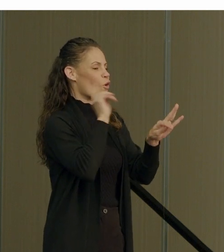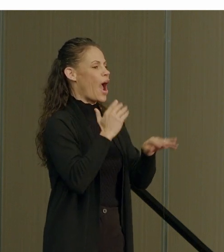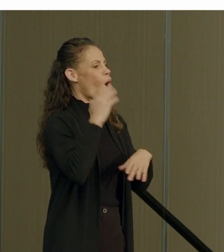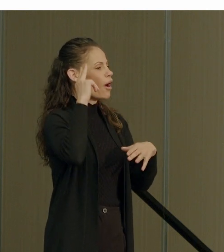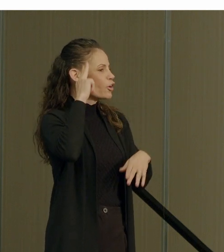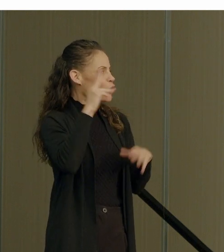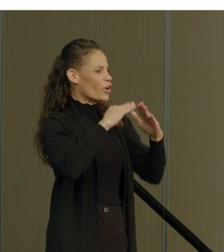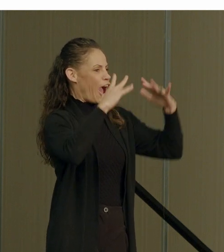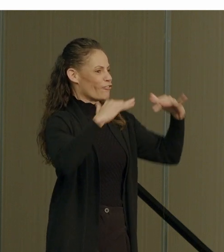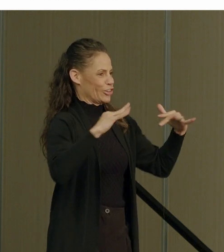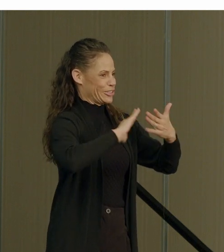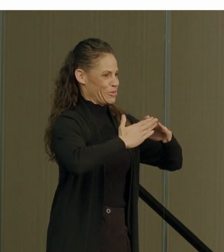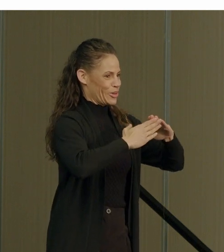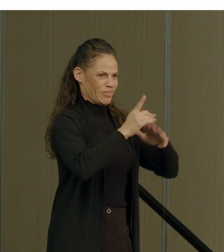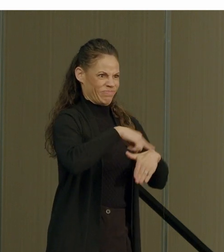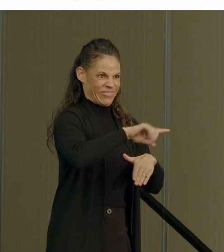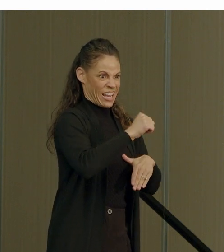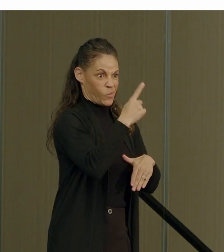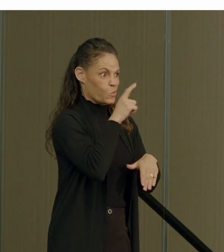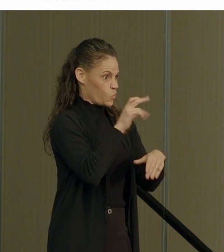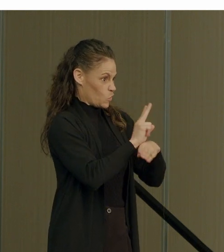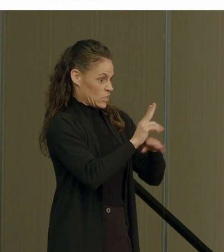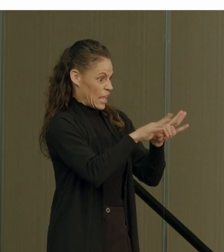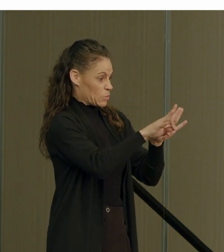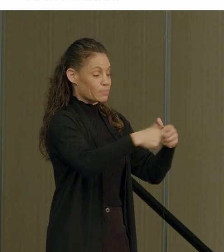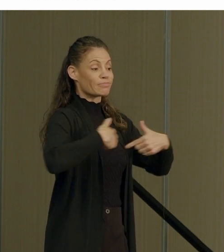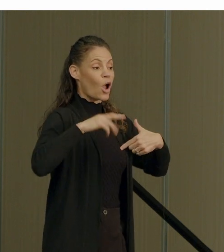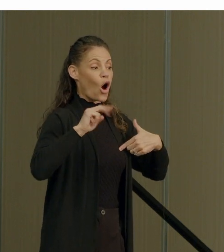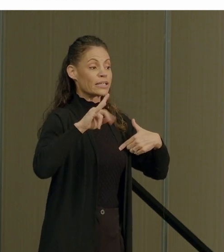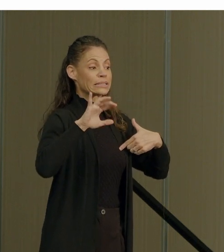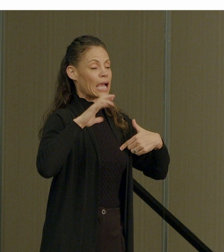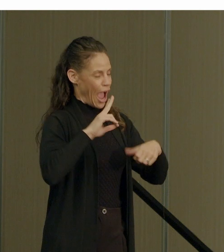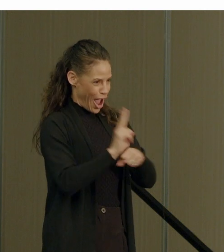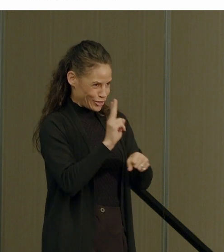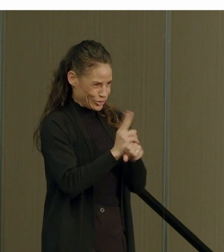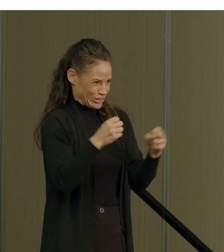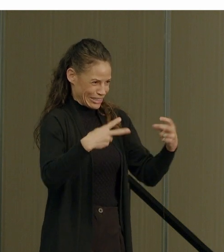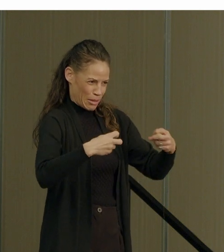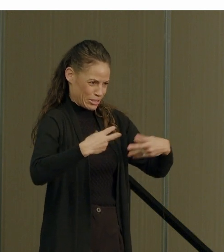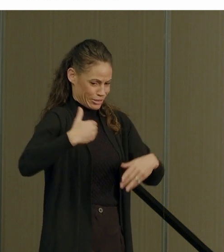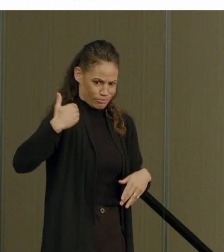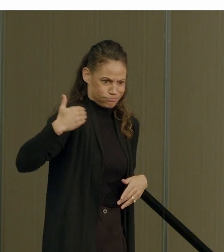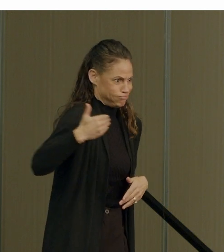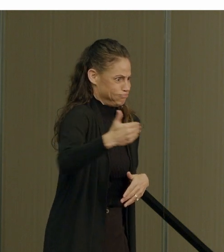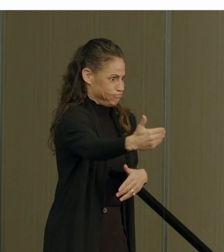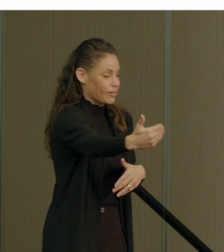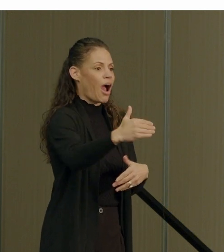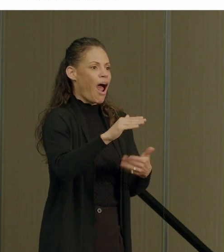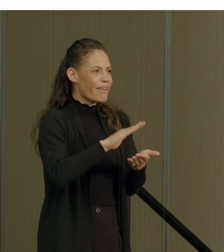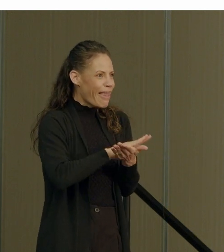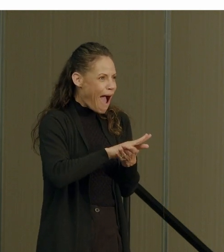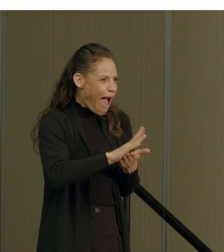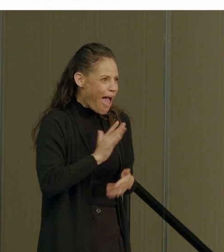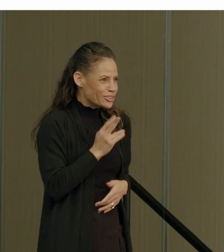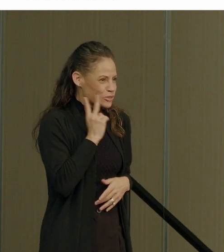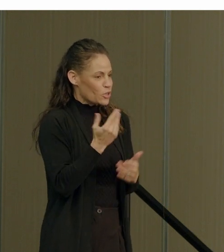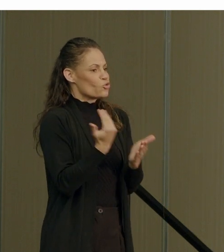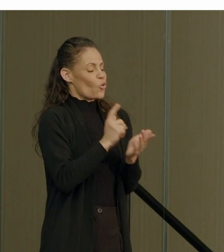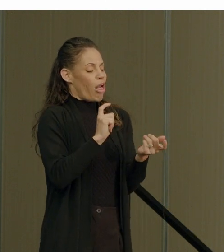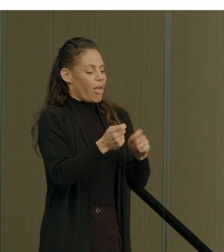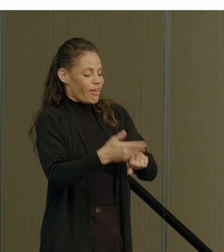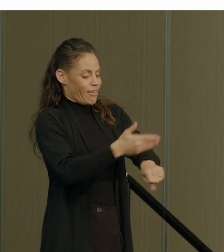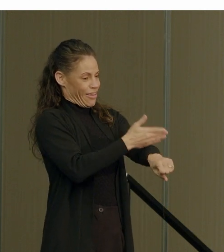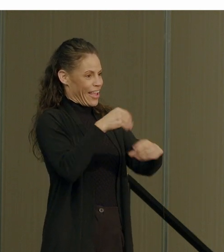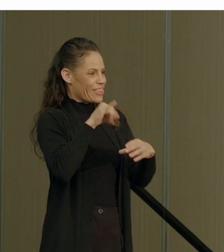uses caption. As someone who's autistic, I am a regular captioning user, so I'm really excited to see new innovations in this space. I also like to call out